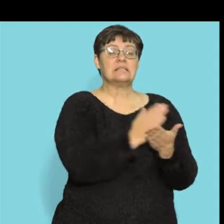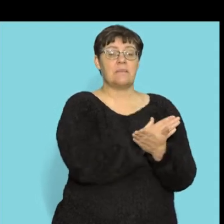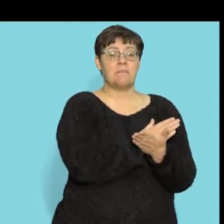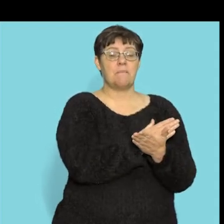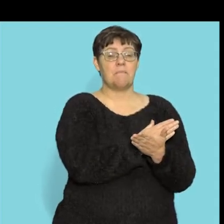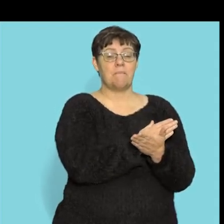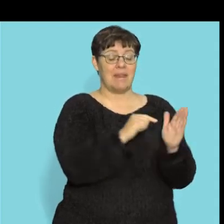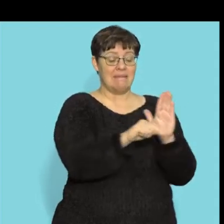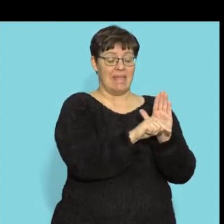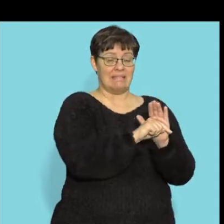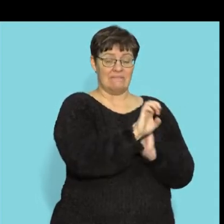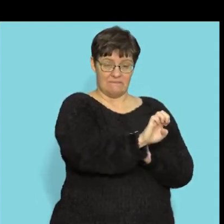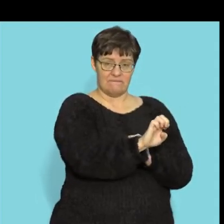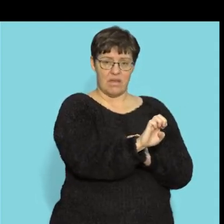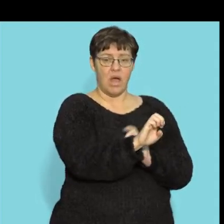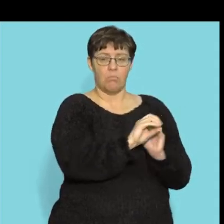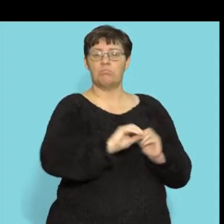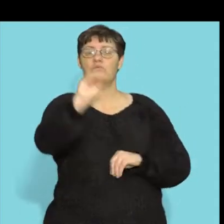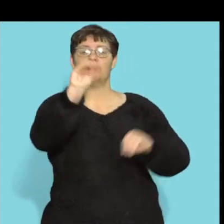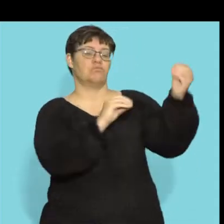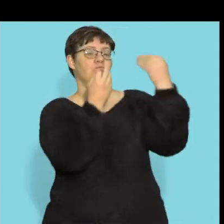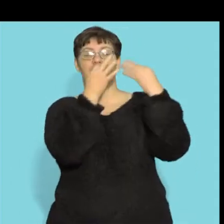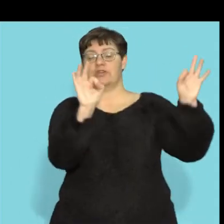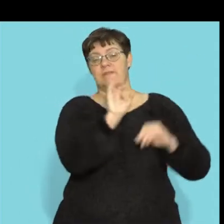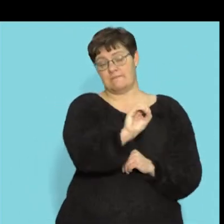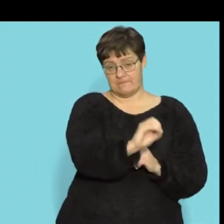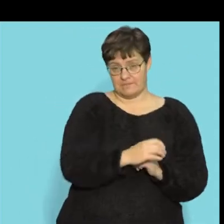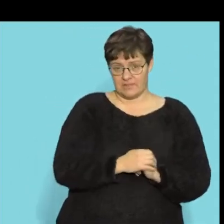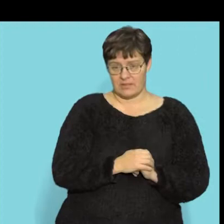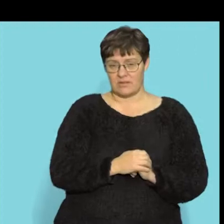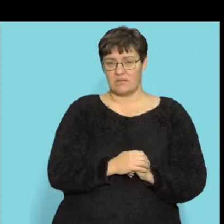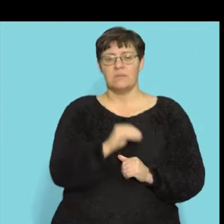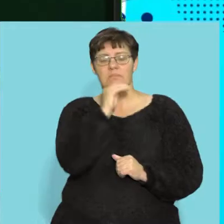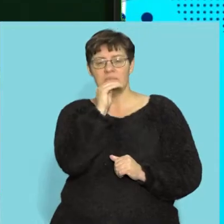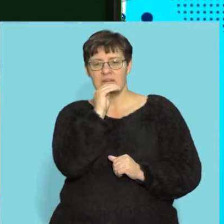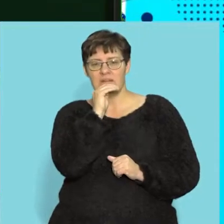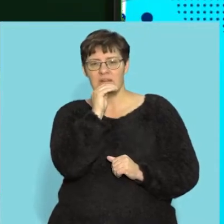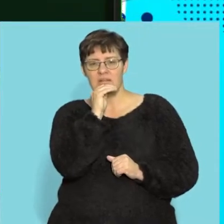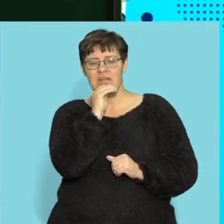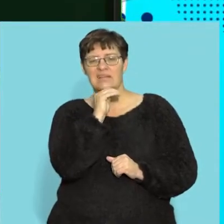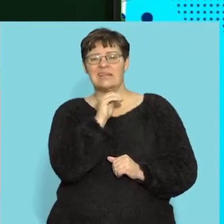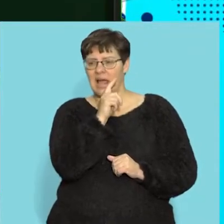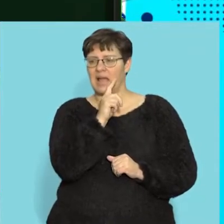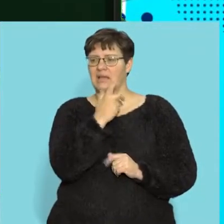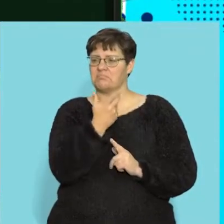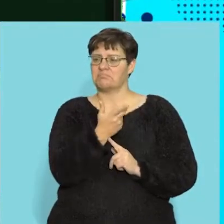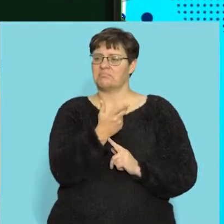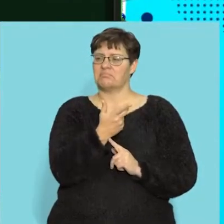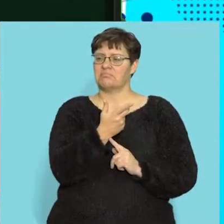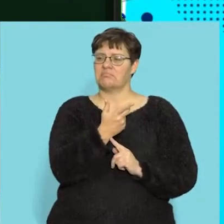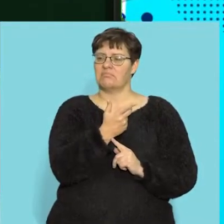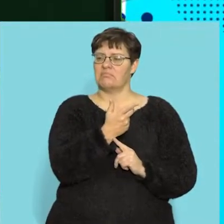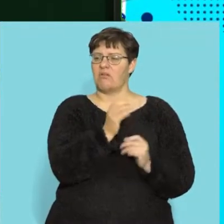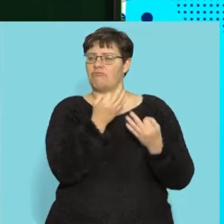Remember, we would refer to these electrons as a sea of delocalized electrons. So within